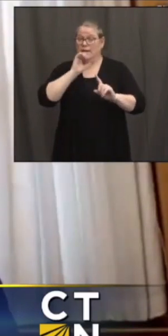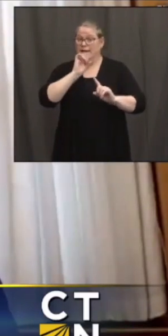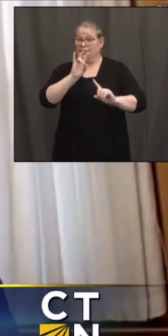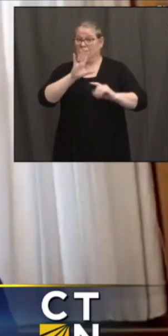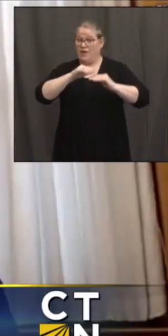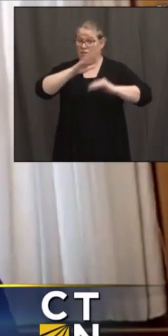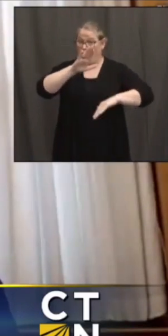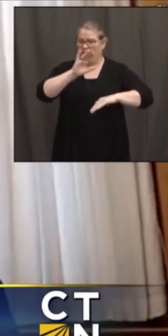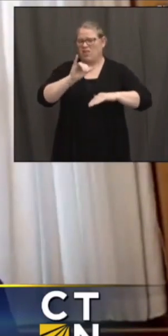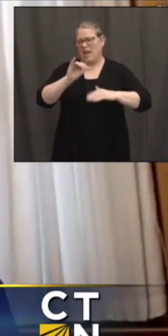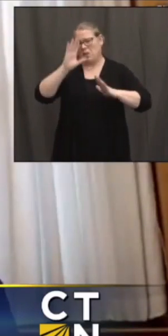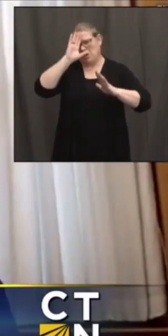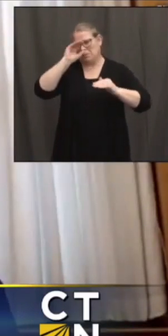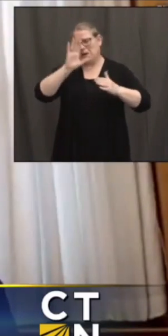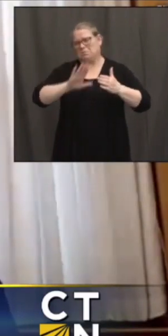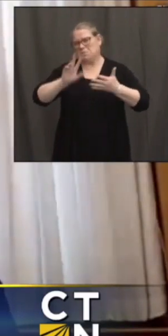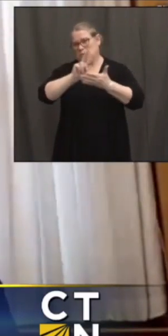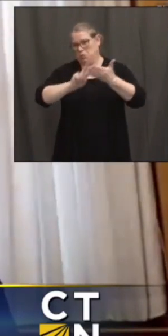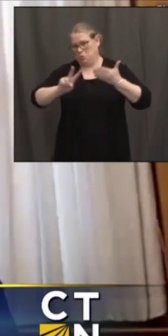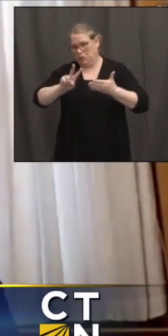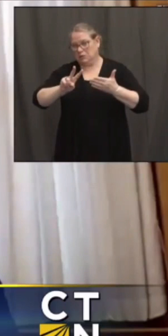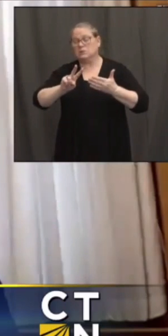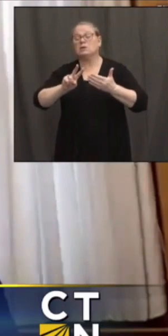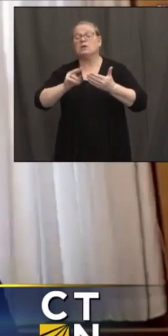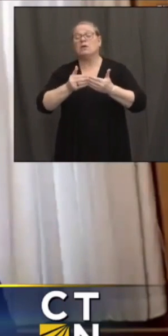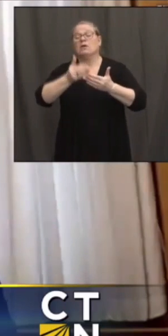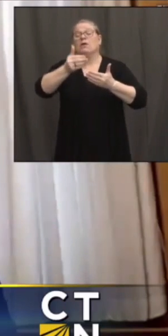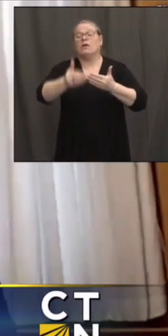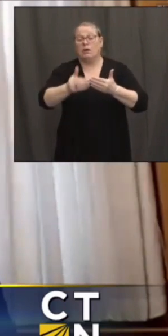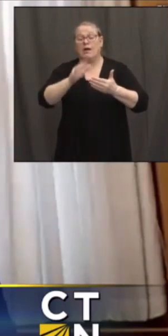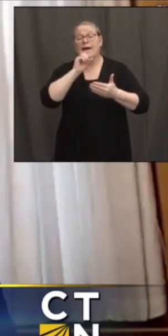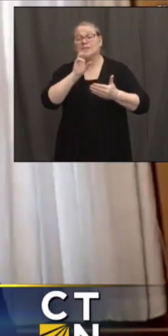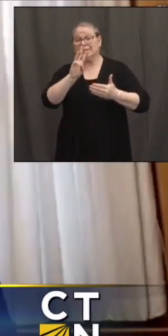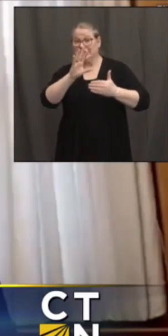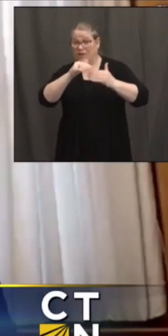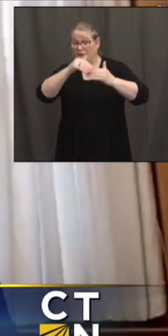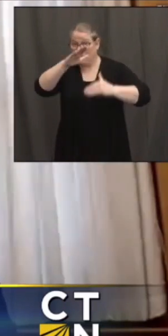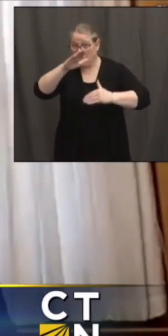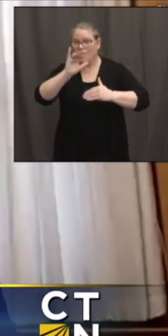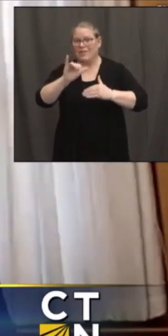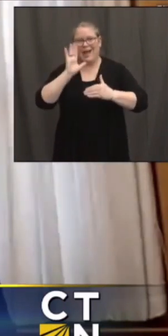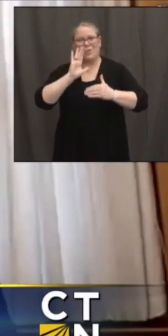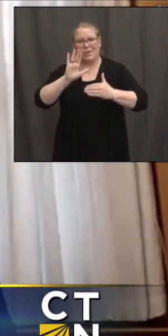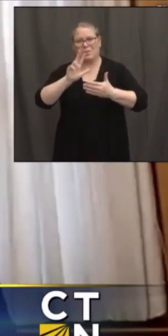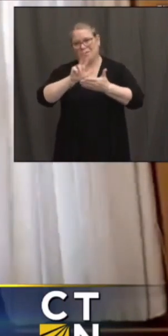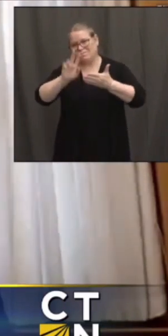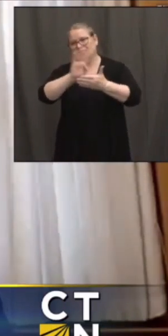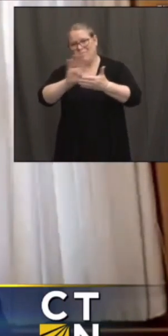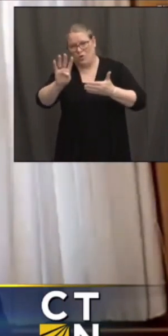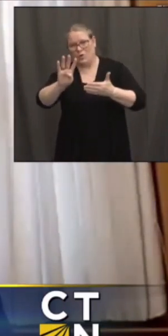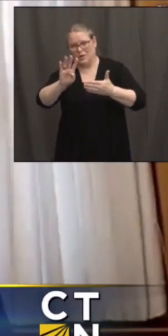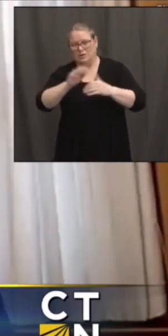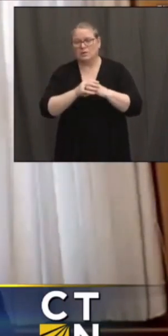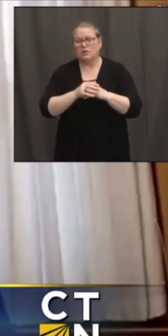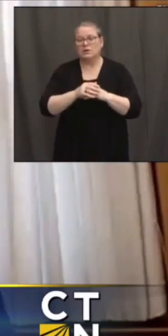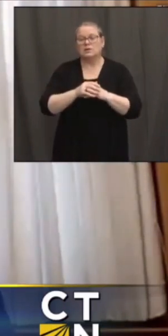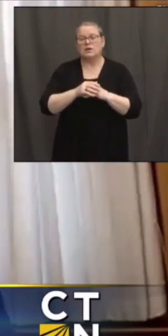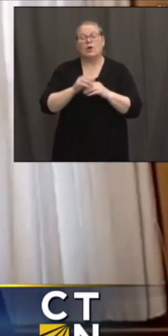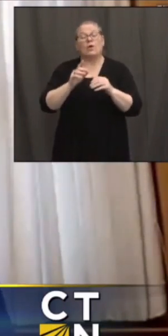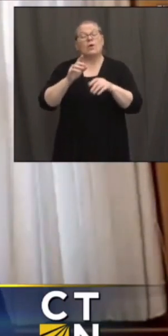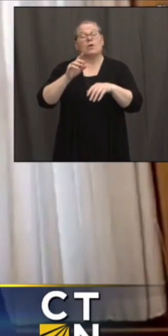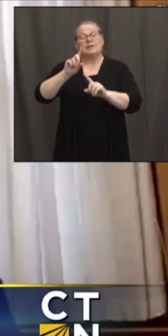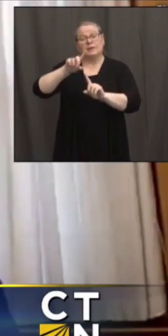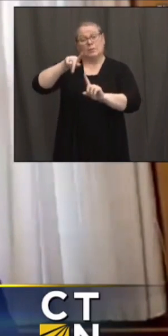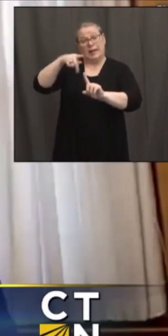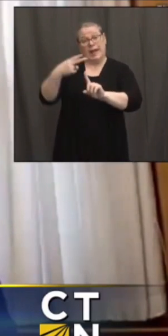That's likely to take another several weeks. And so in the meantime, our Department of Public Health is going to be working to further refine that